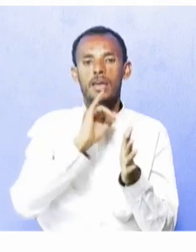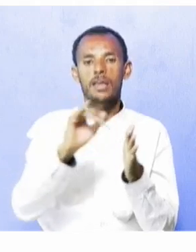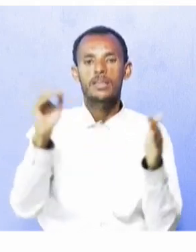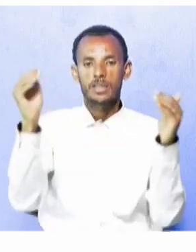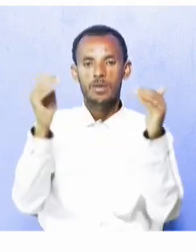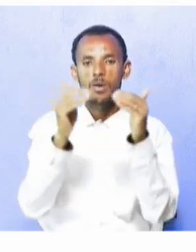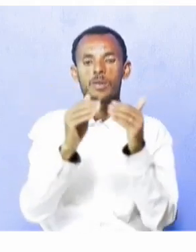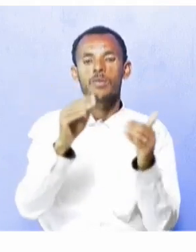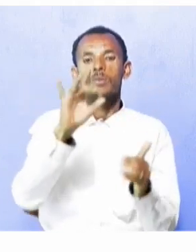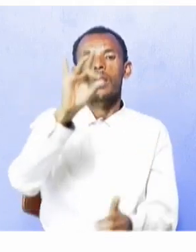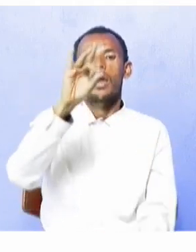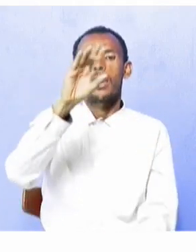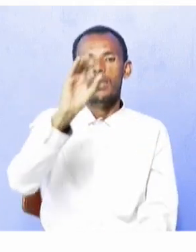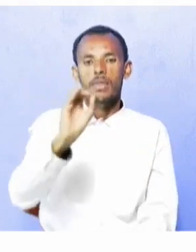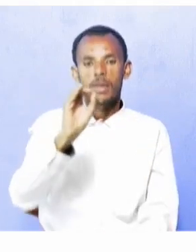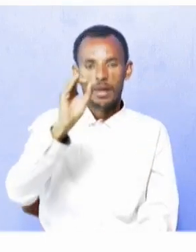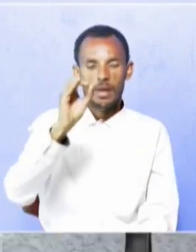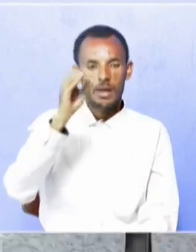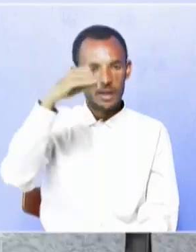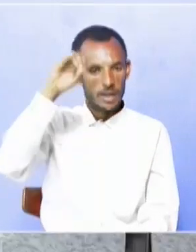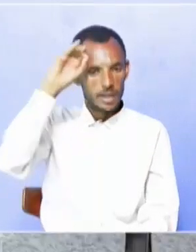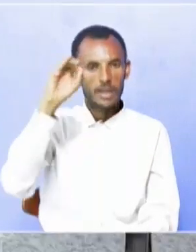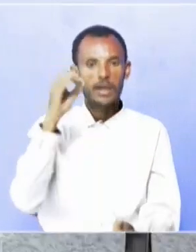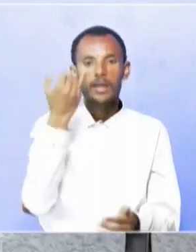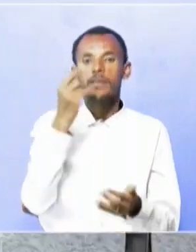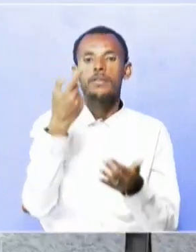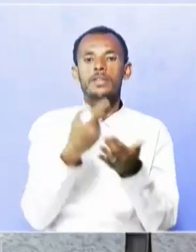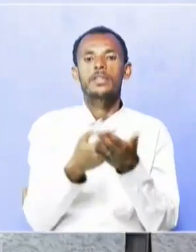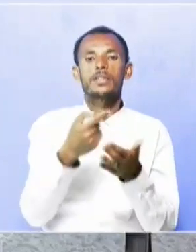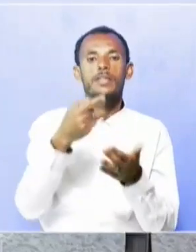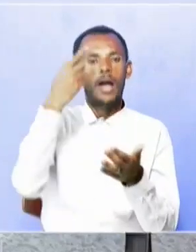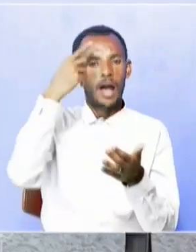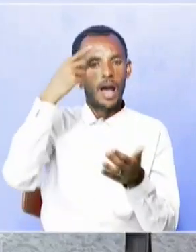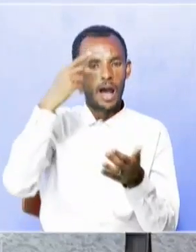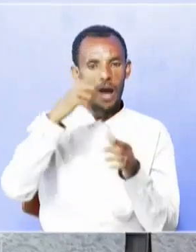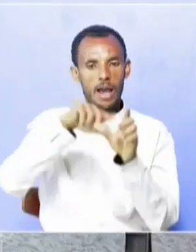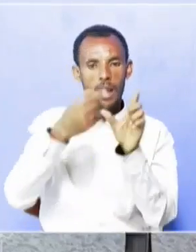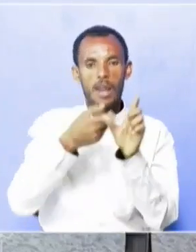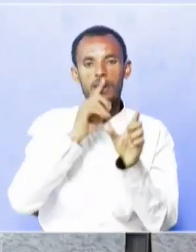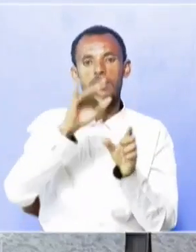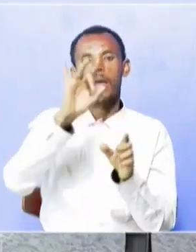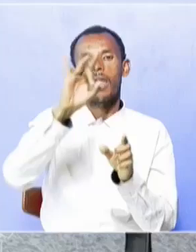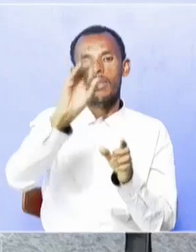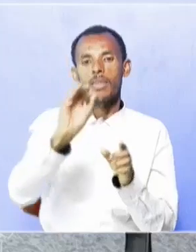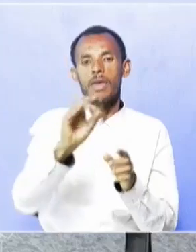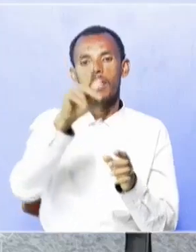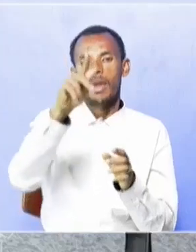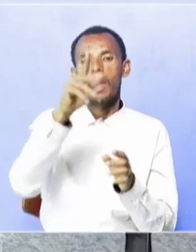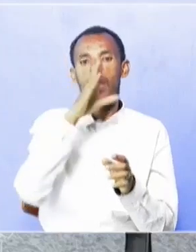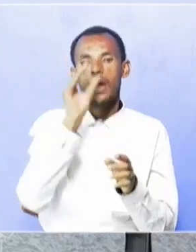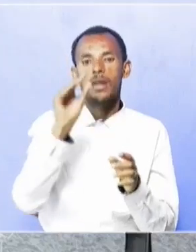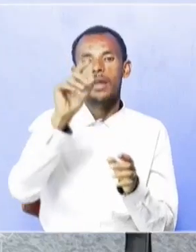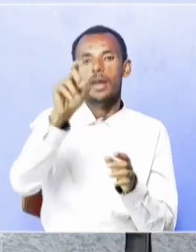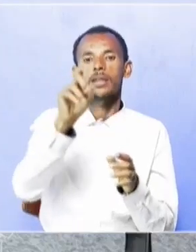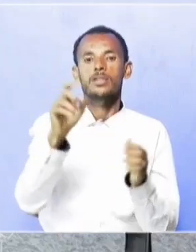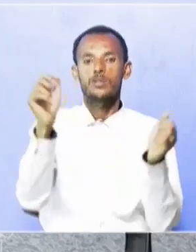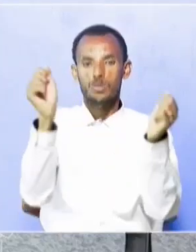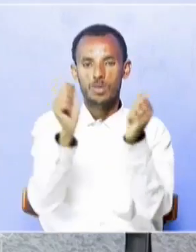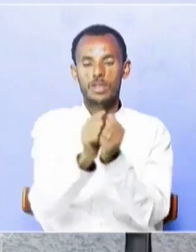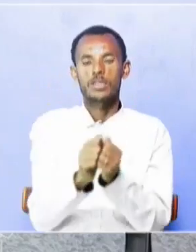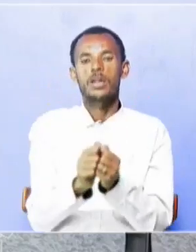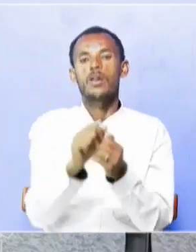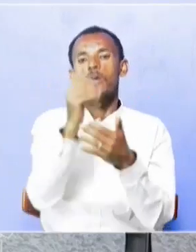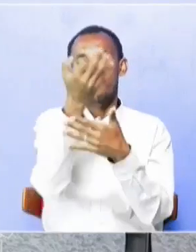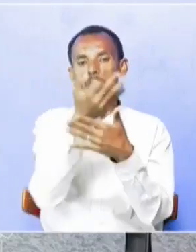degree. Look, if this angle is 80 degree, since K and X together forms